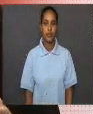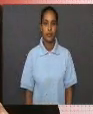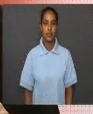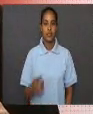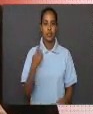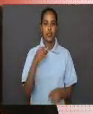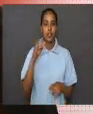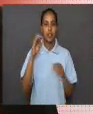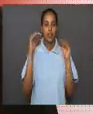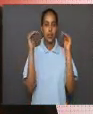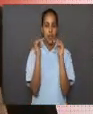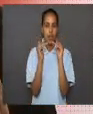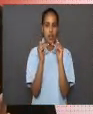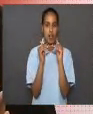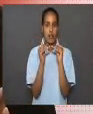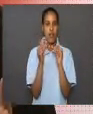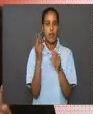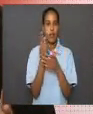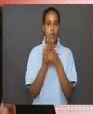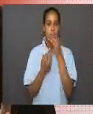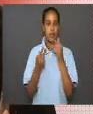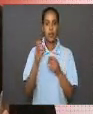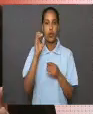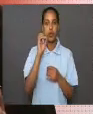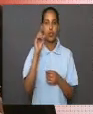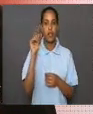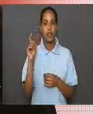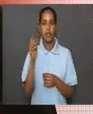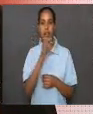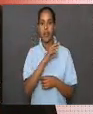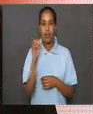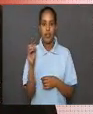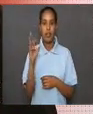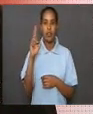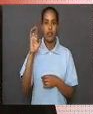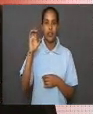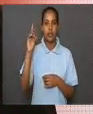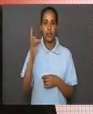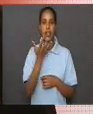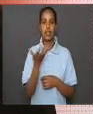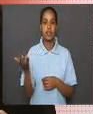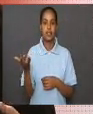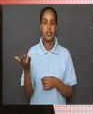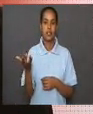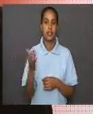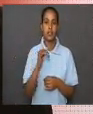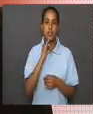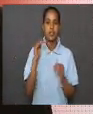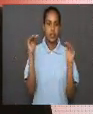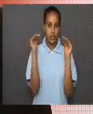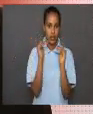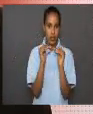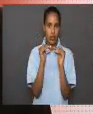The equivalent mass for both oxidizing and reducing agents is